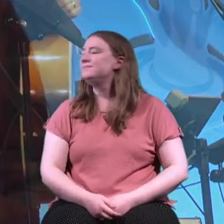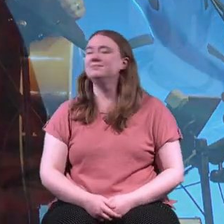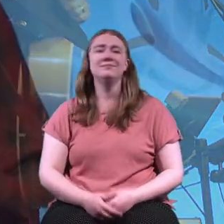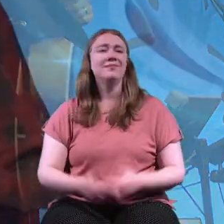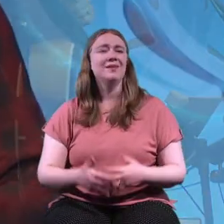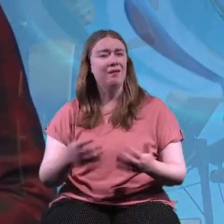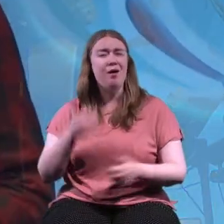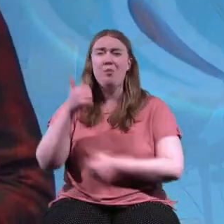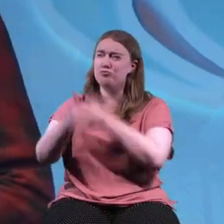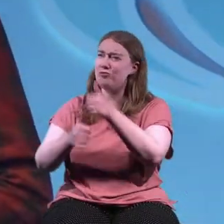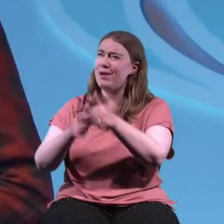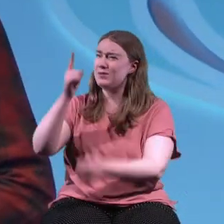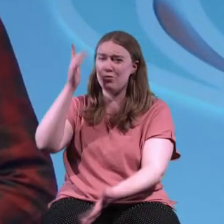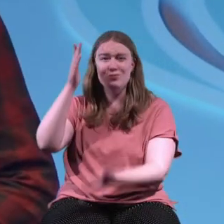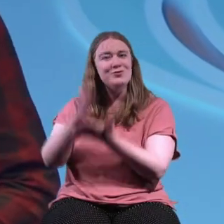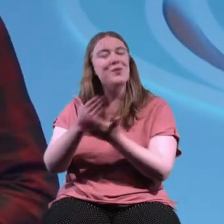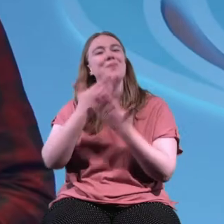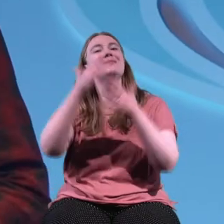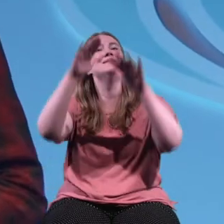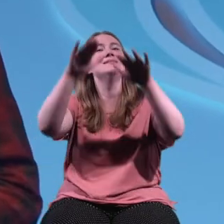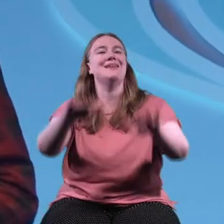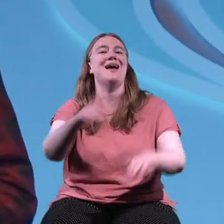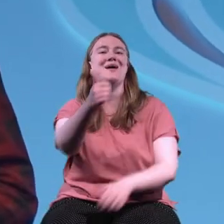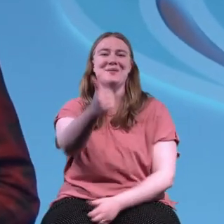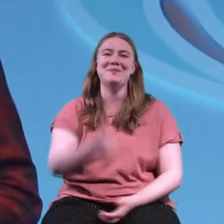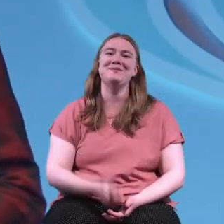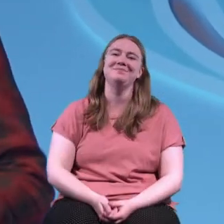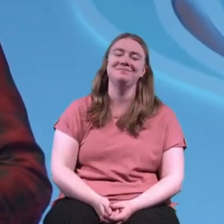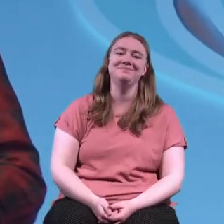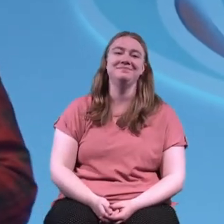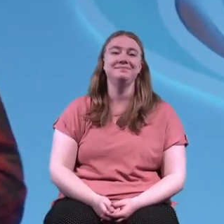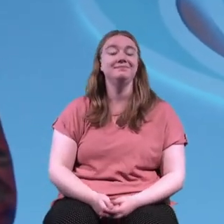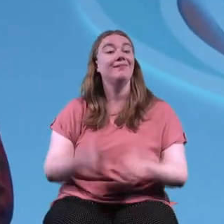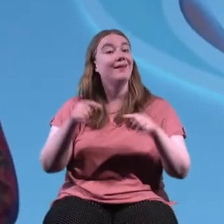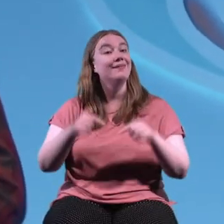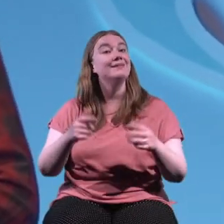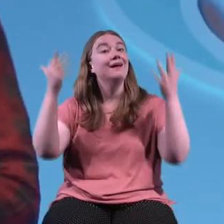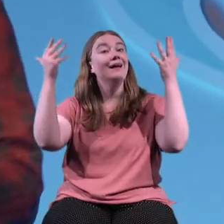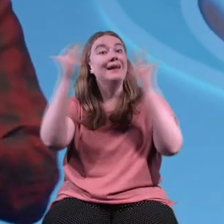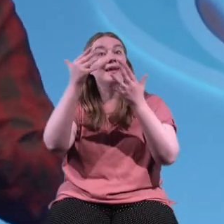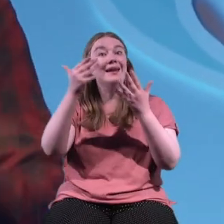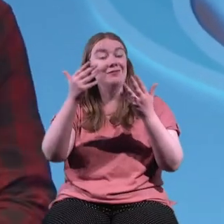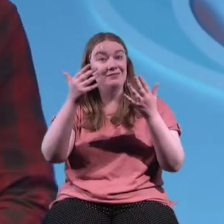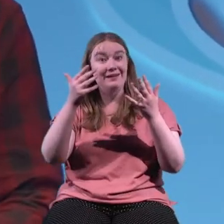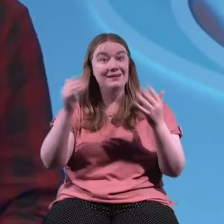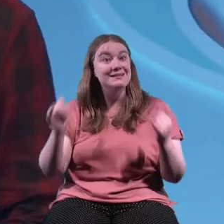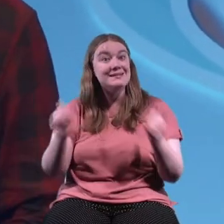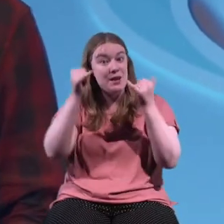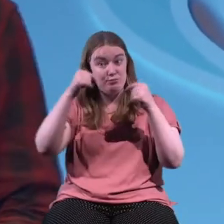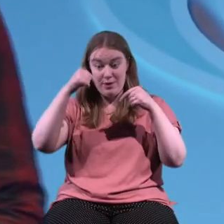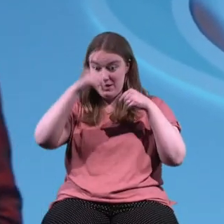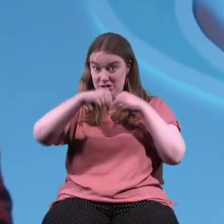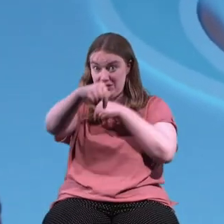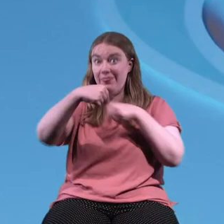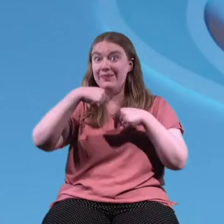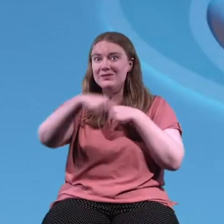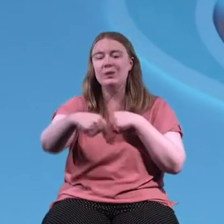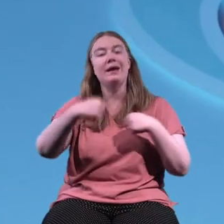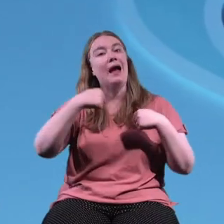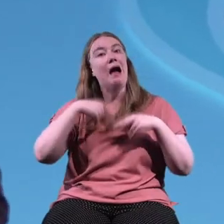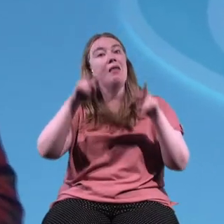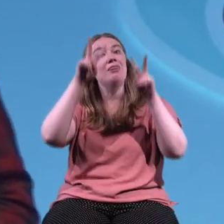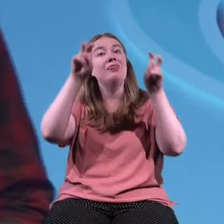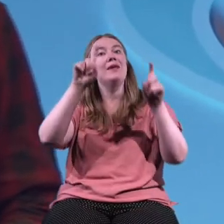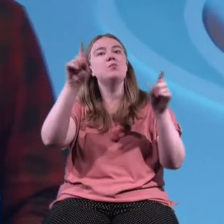Praise God for that truth. Please do take seats. In our evening meetings, as a theme for the convention, we're thinking about the theme